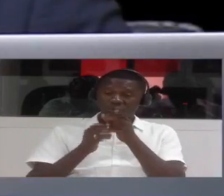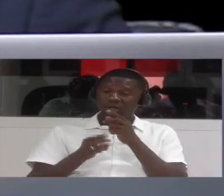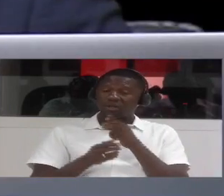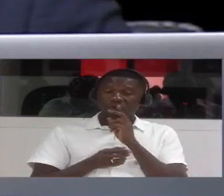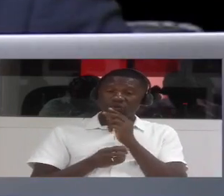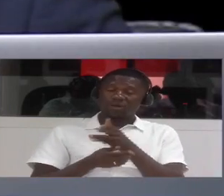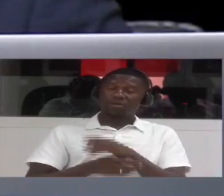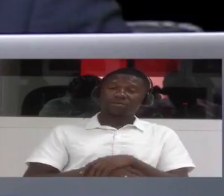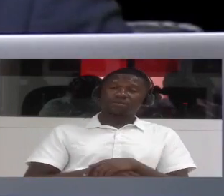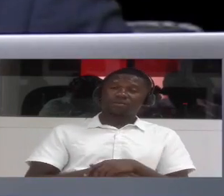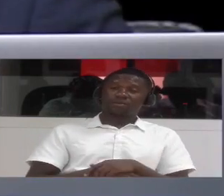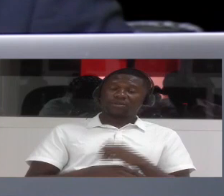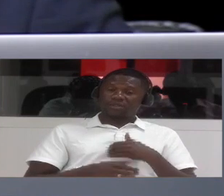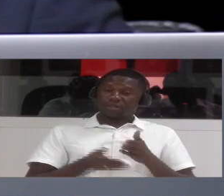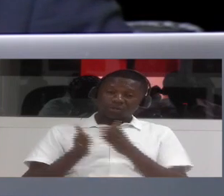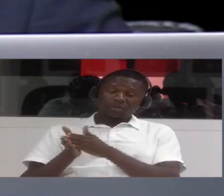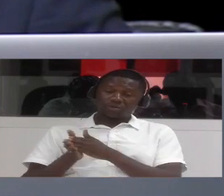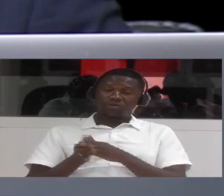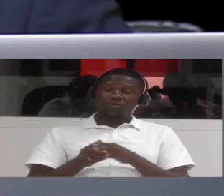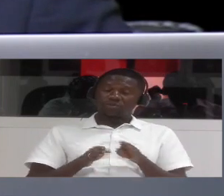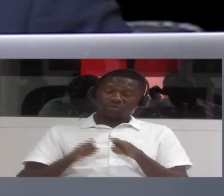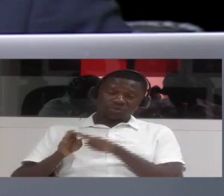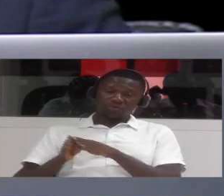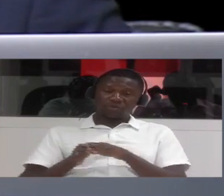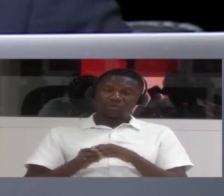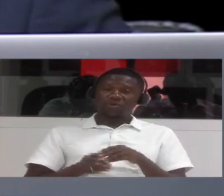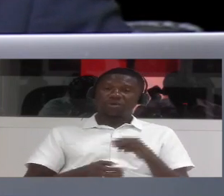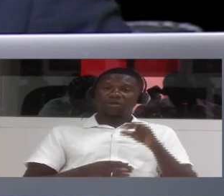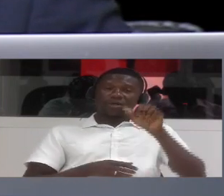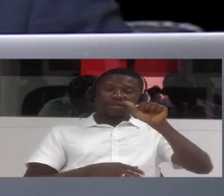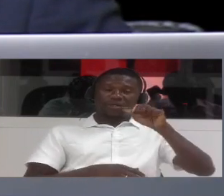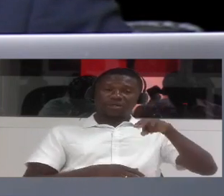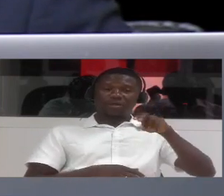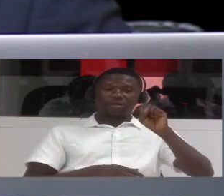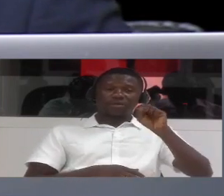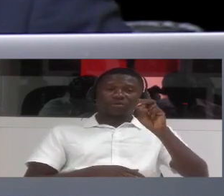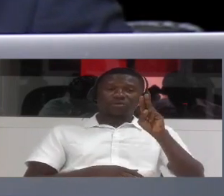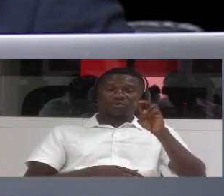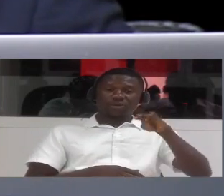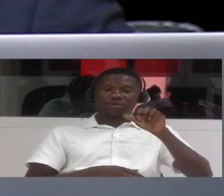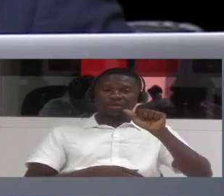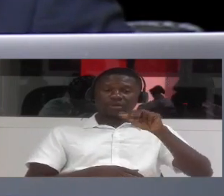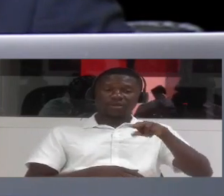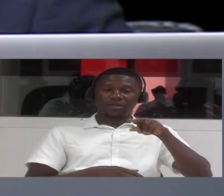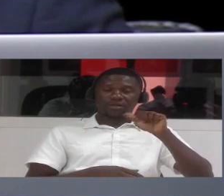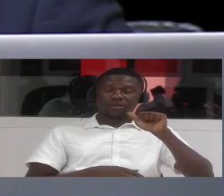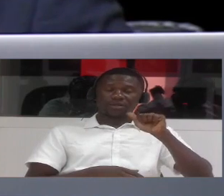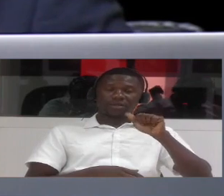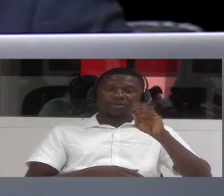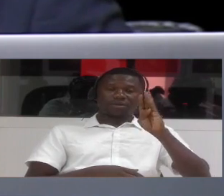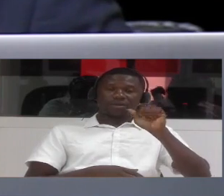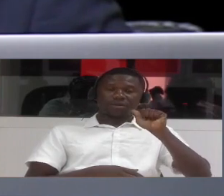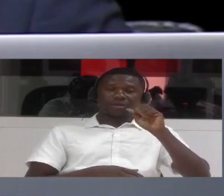1996, Ansumana Baji of The Point, and arrested at Soma for criticizing the